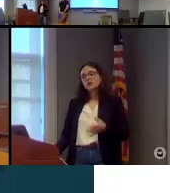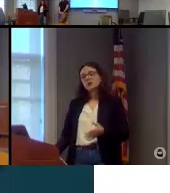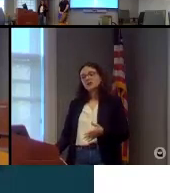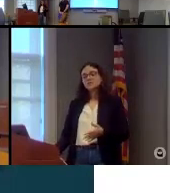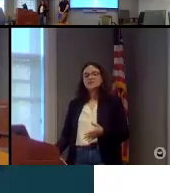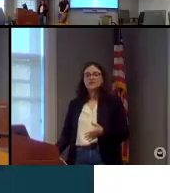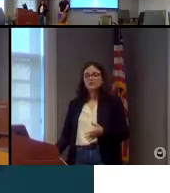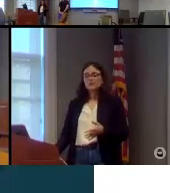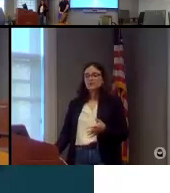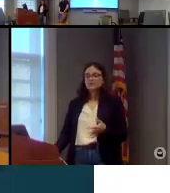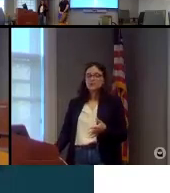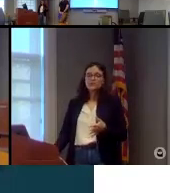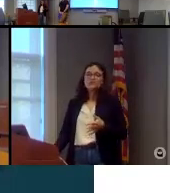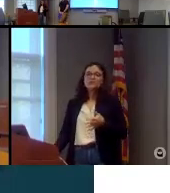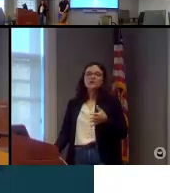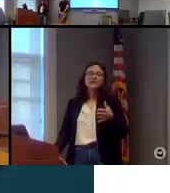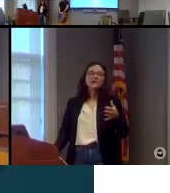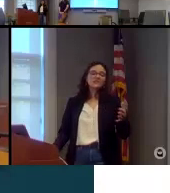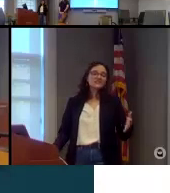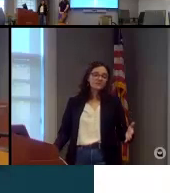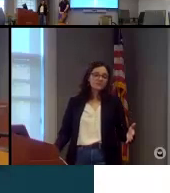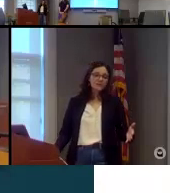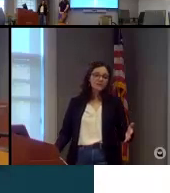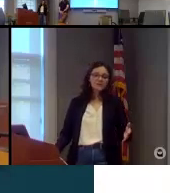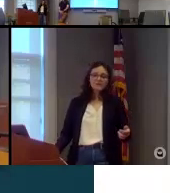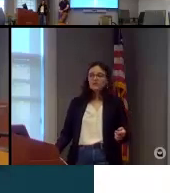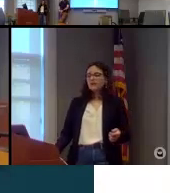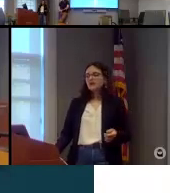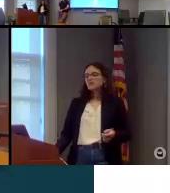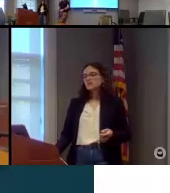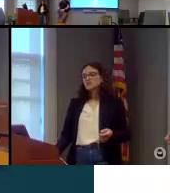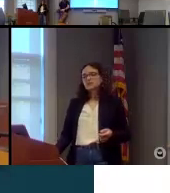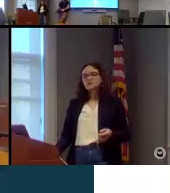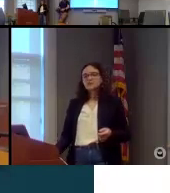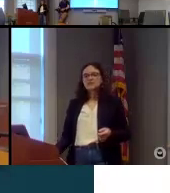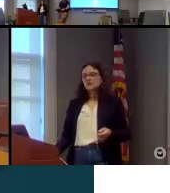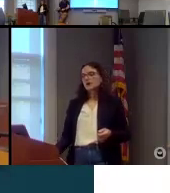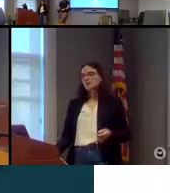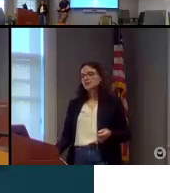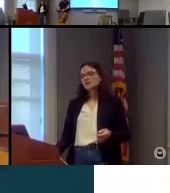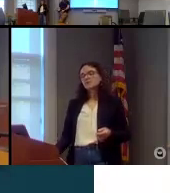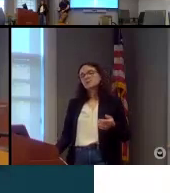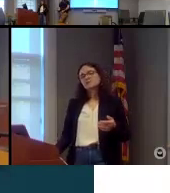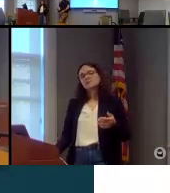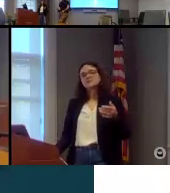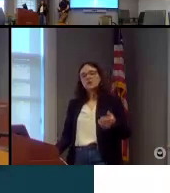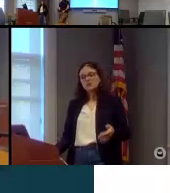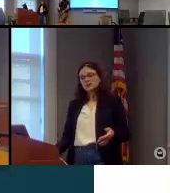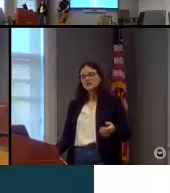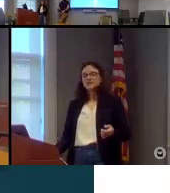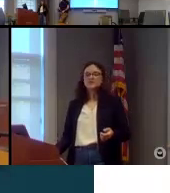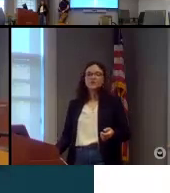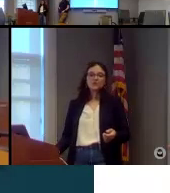Islamic State targeting specific cultural groups whose ideology differed from theirs, as well as the Turkish military operations